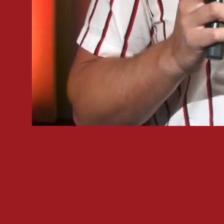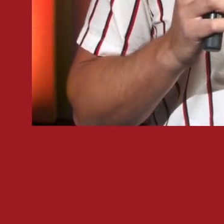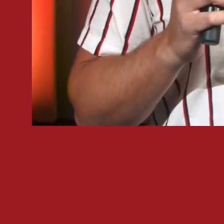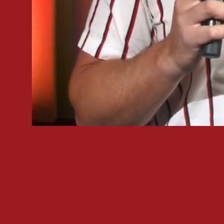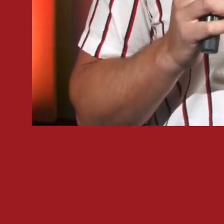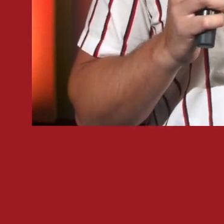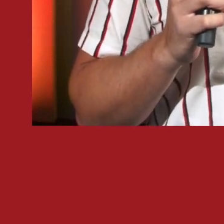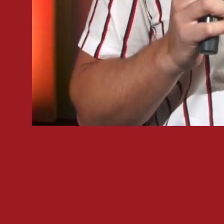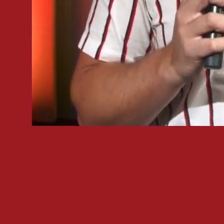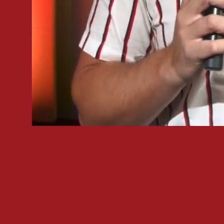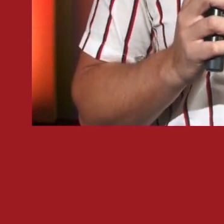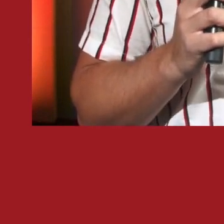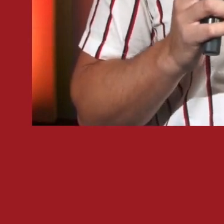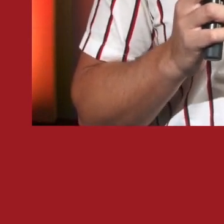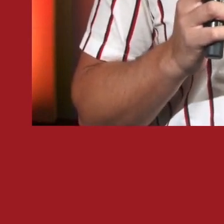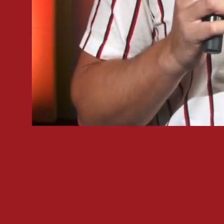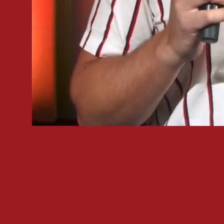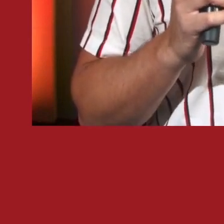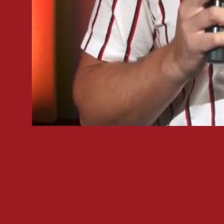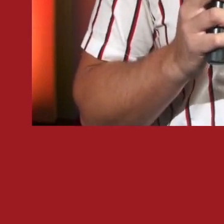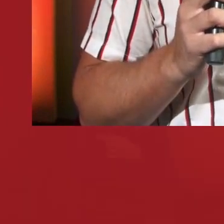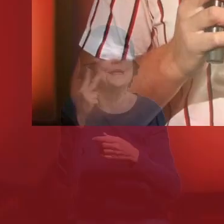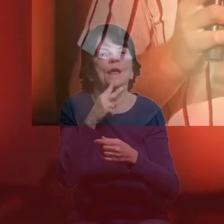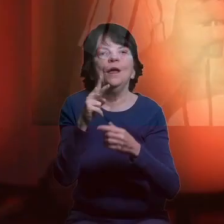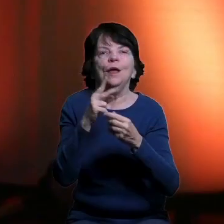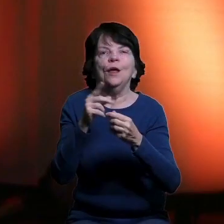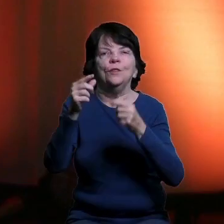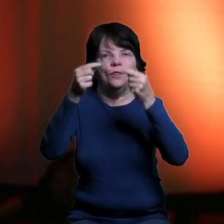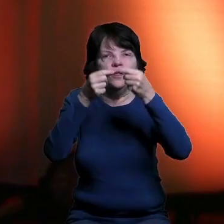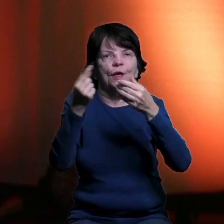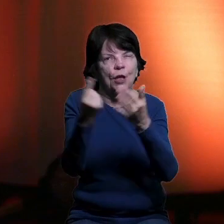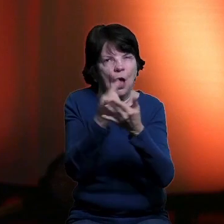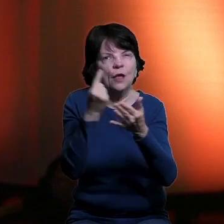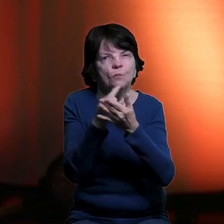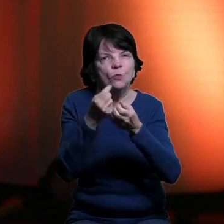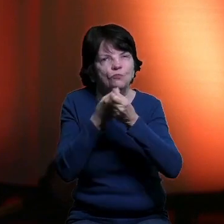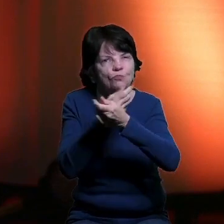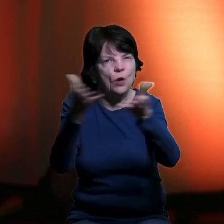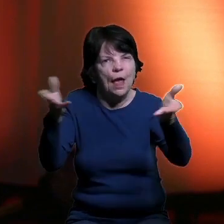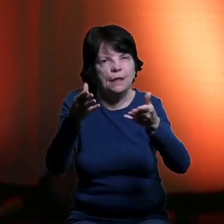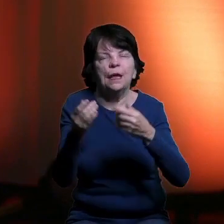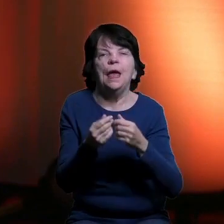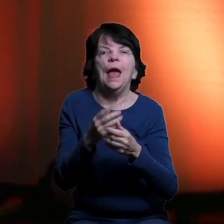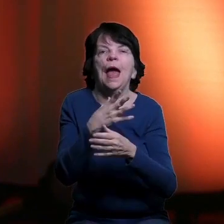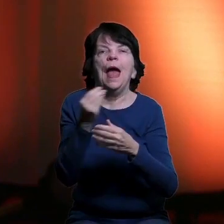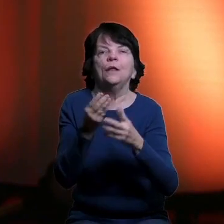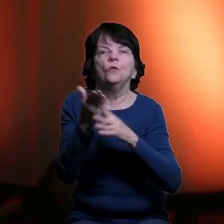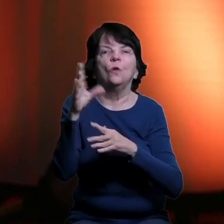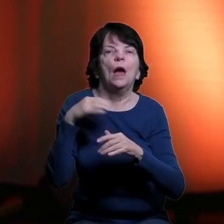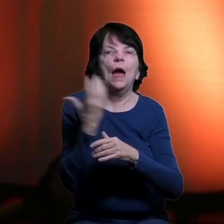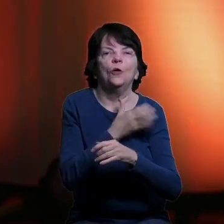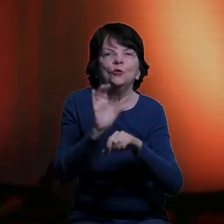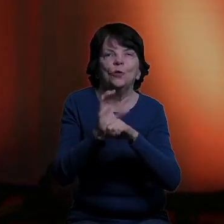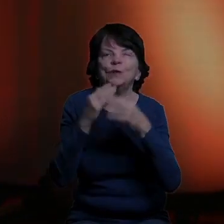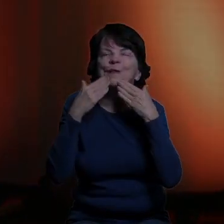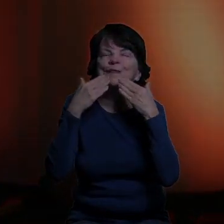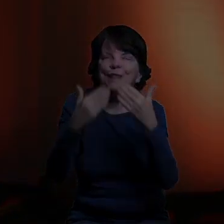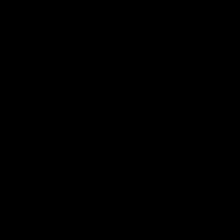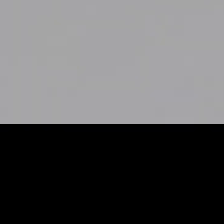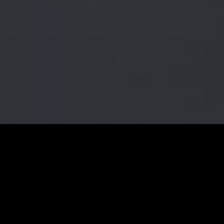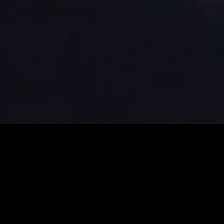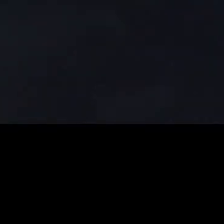spread and lives being changed, lives being blessed through Convoy of Hope and through our church. Thank you for your